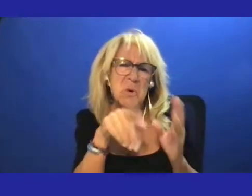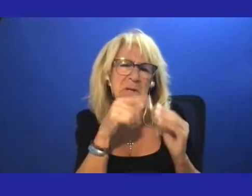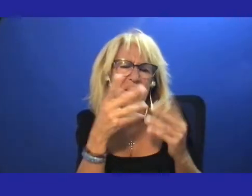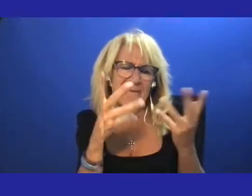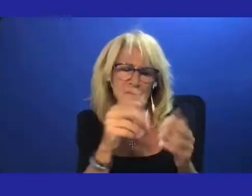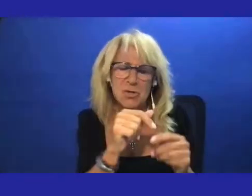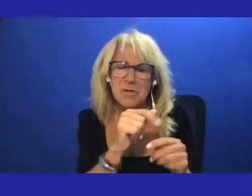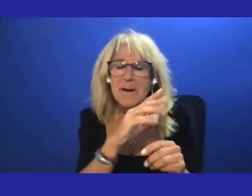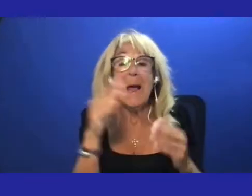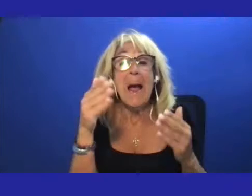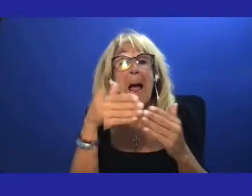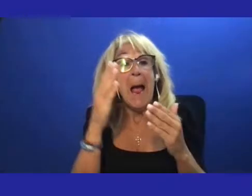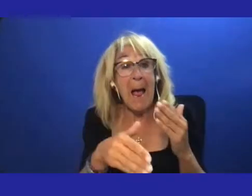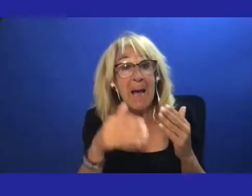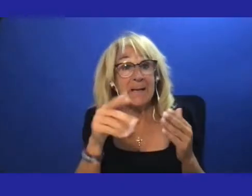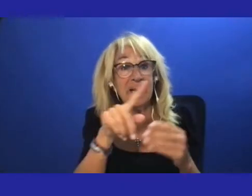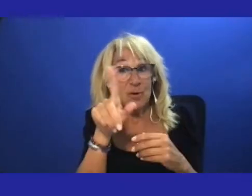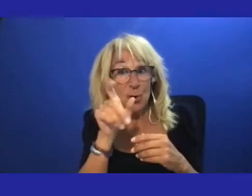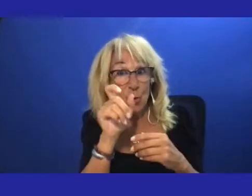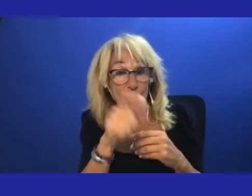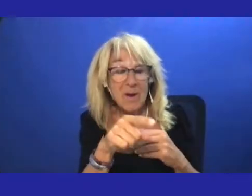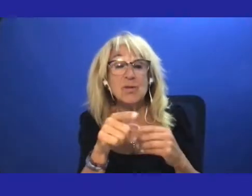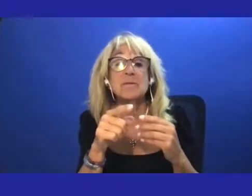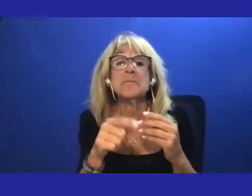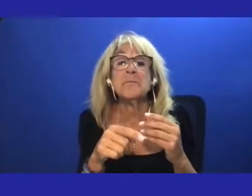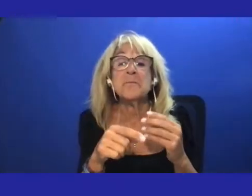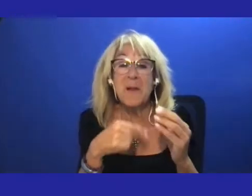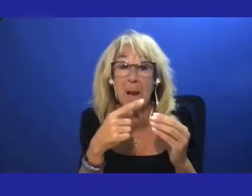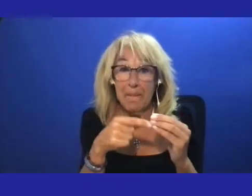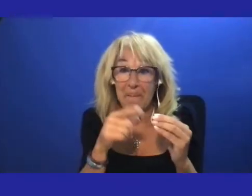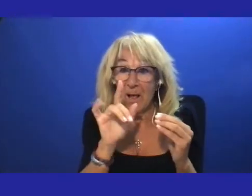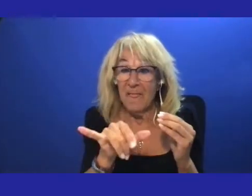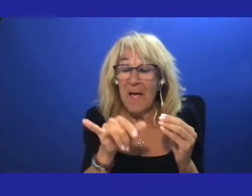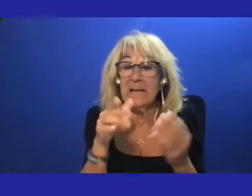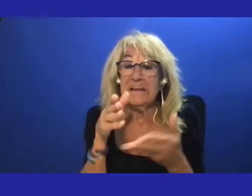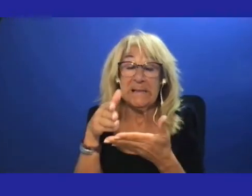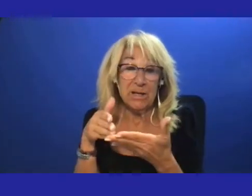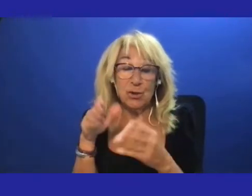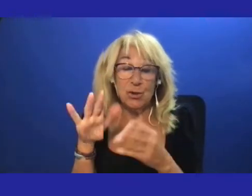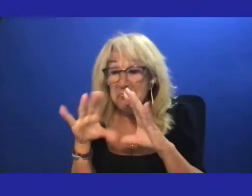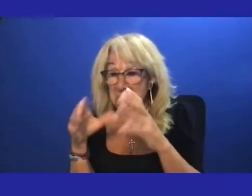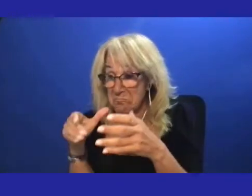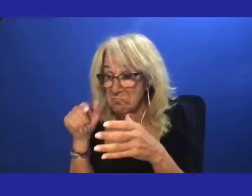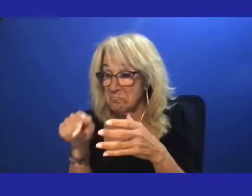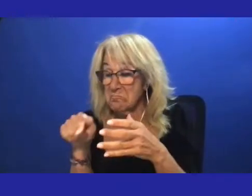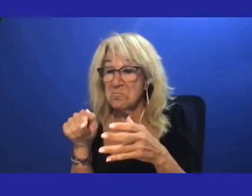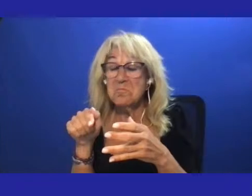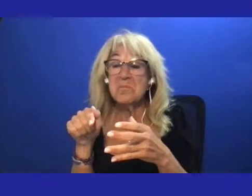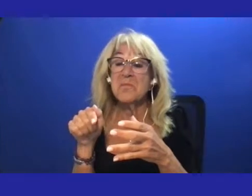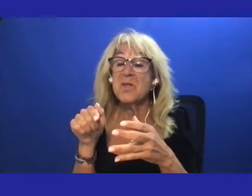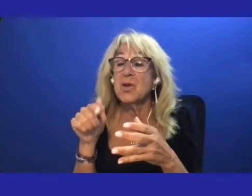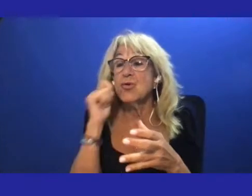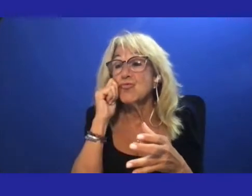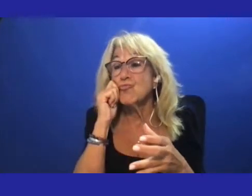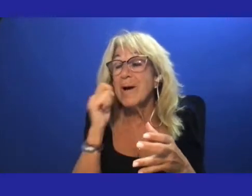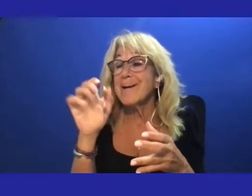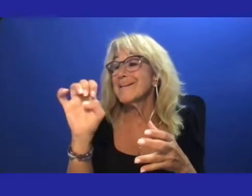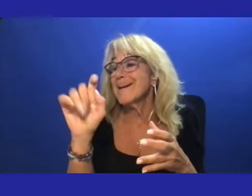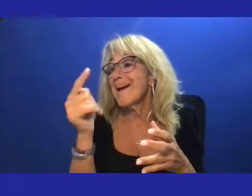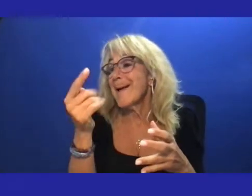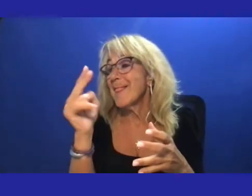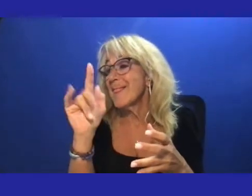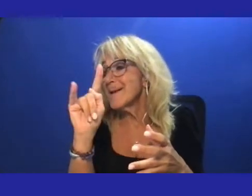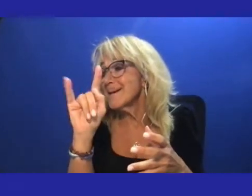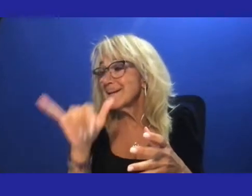are questions in an About You section that include questions around race, ethnicity,